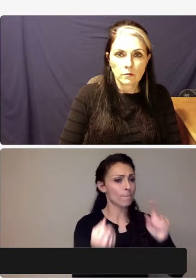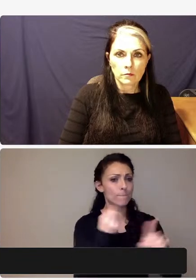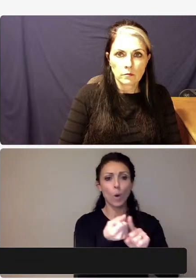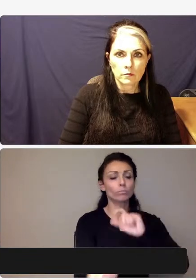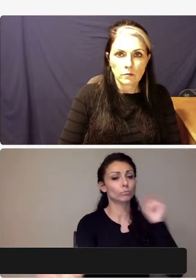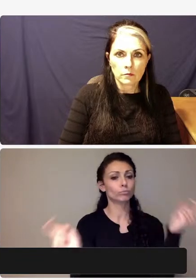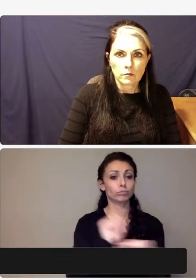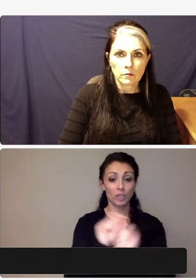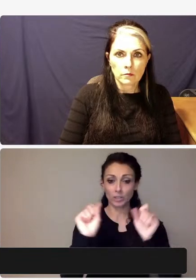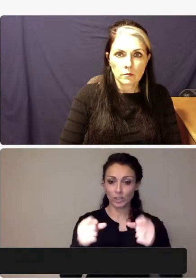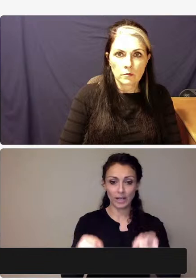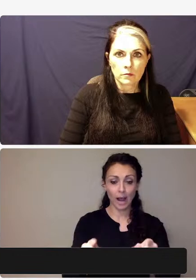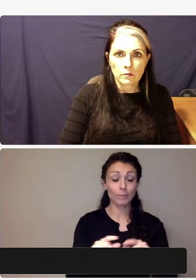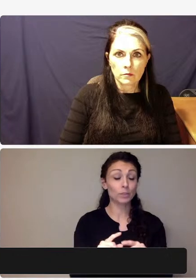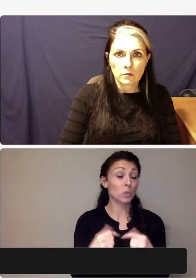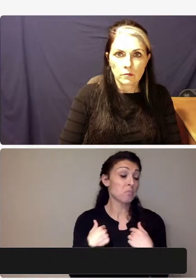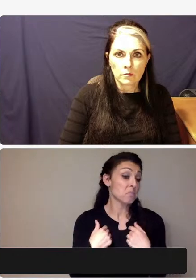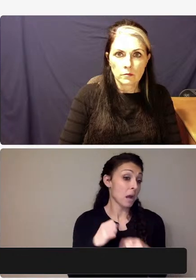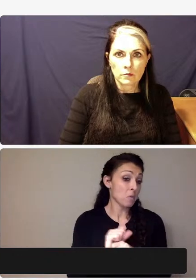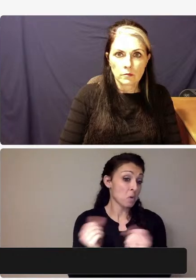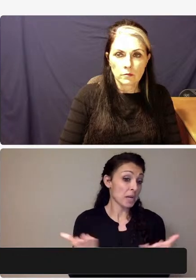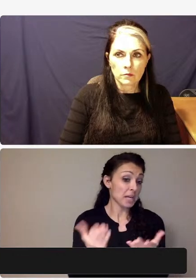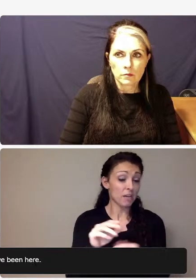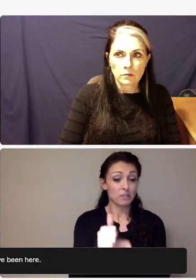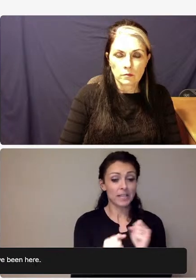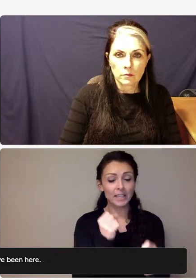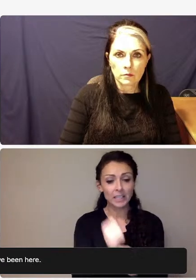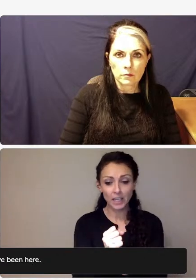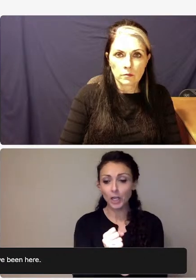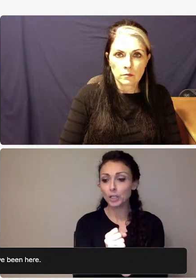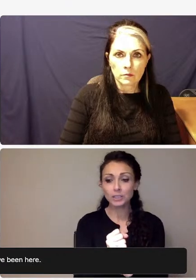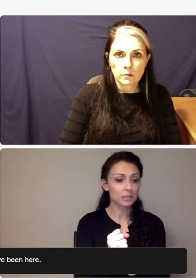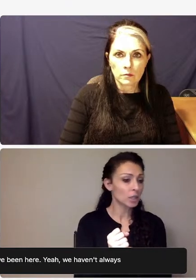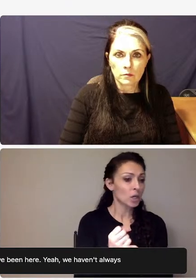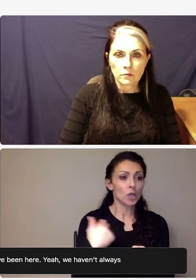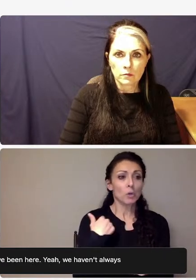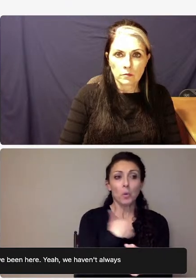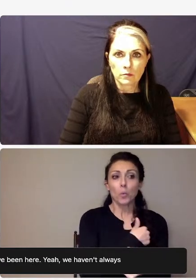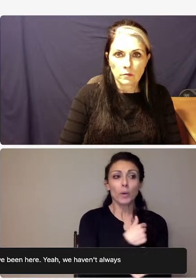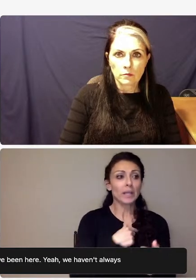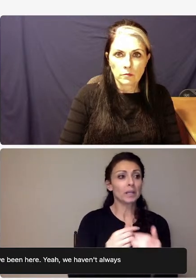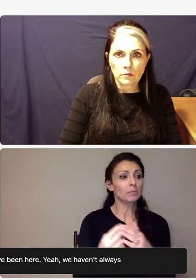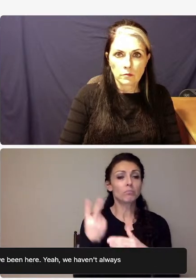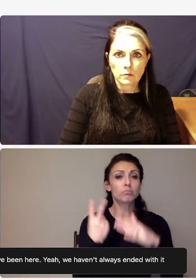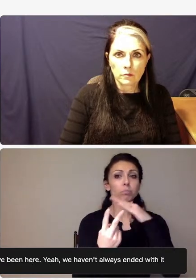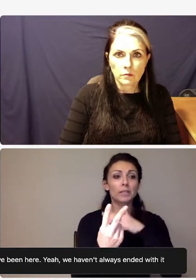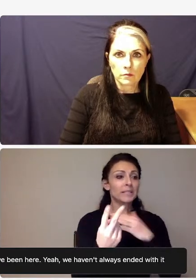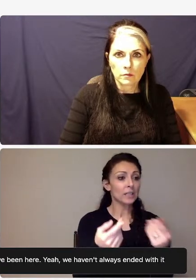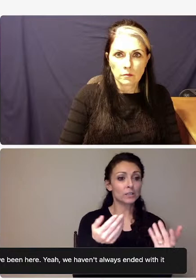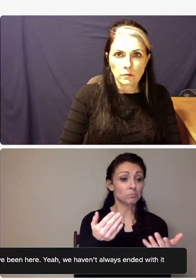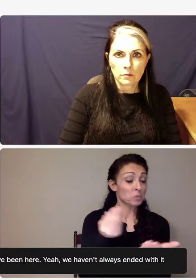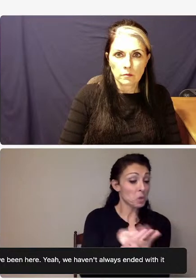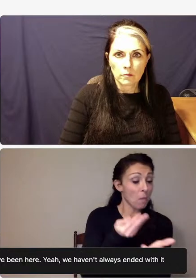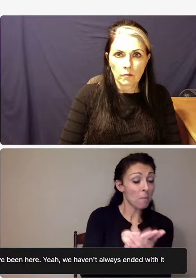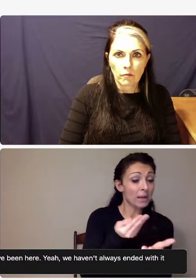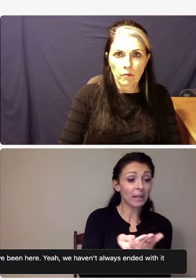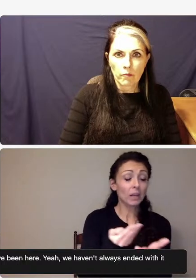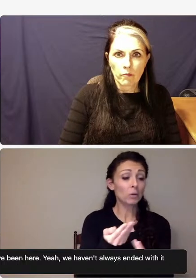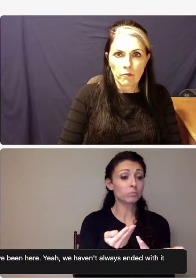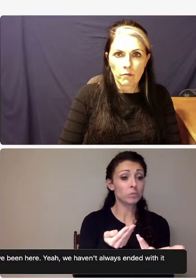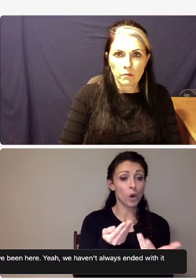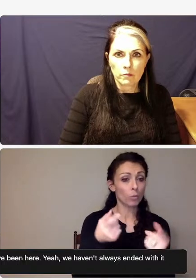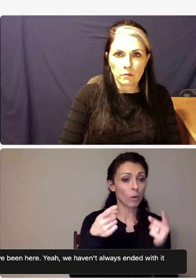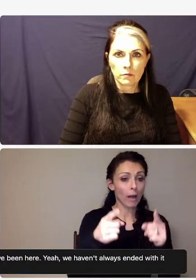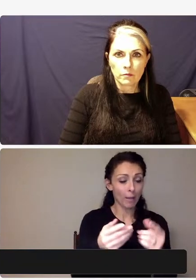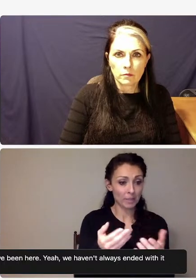all ten years that i've been here uh yet we haven't always ended with a deficit so and that's because funding changes the may